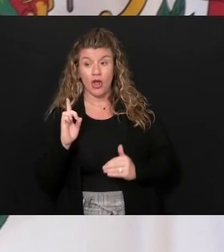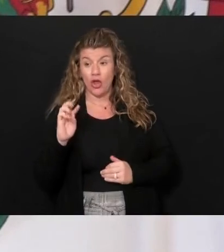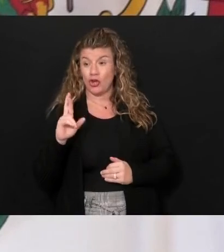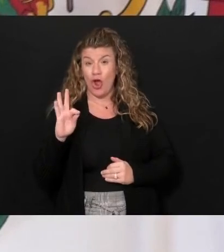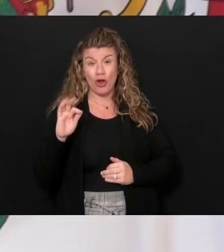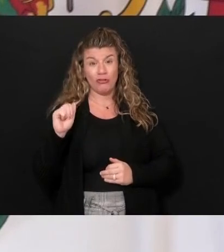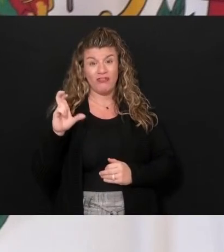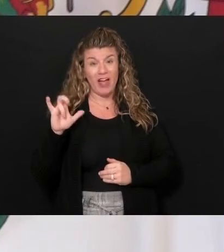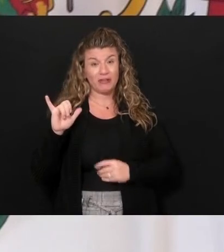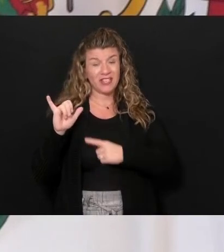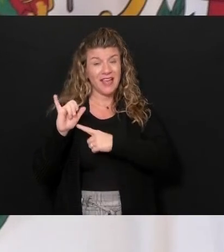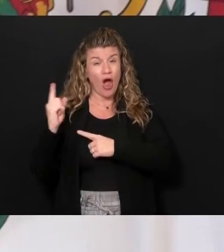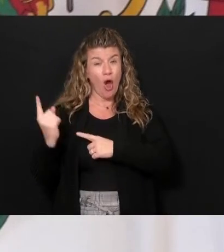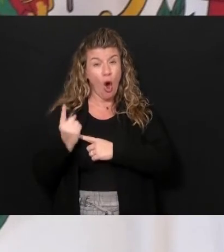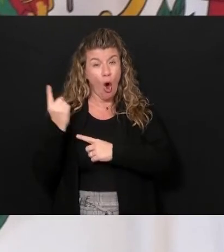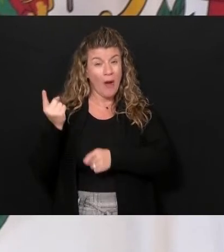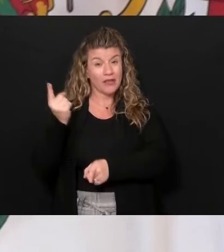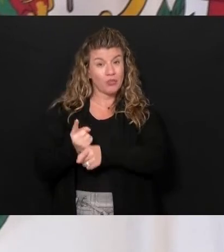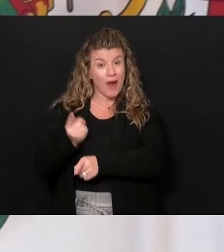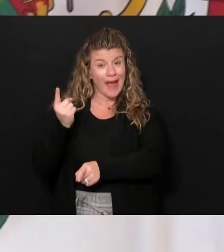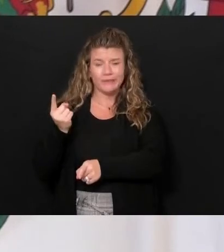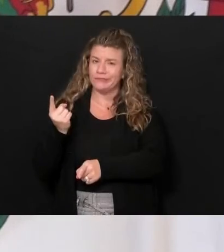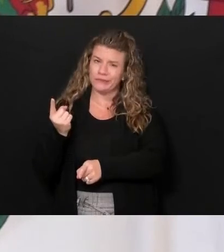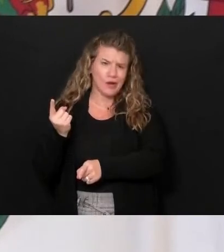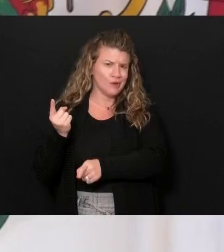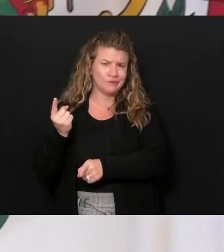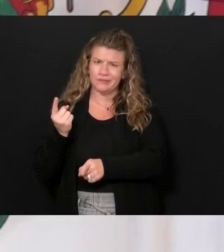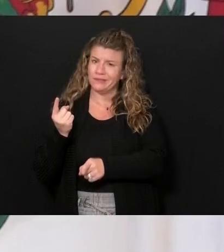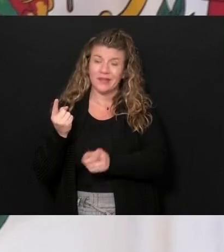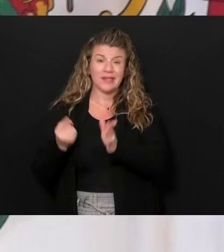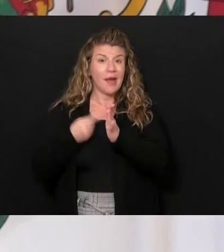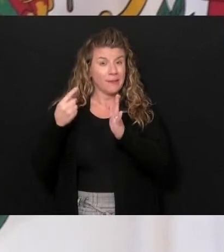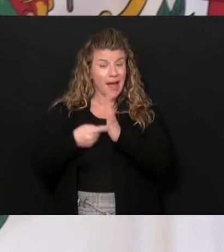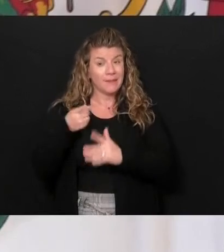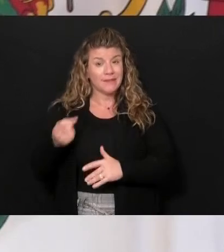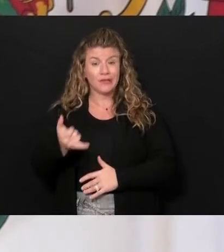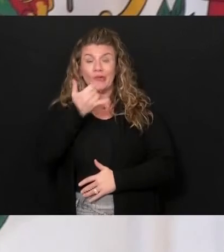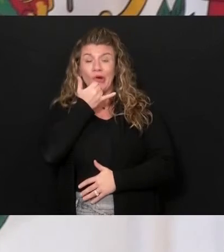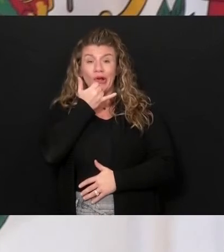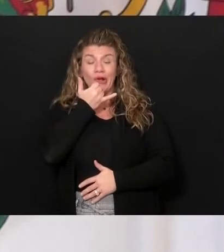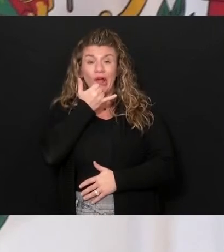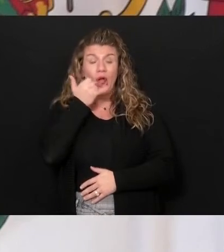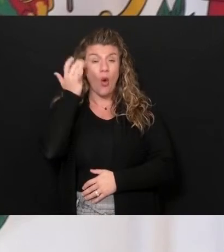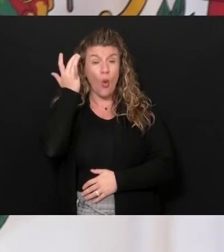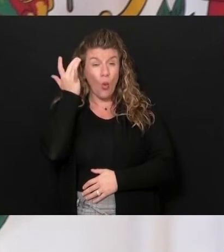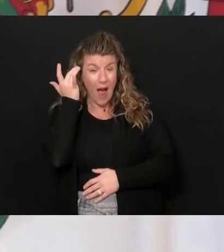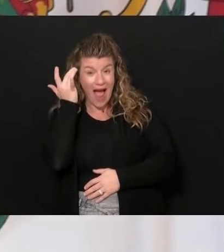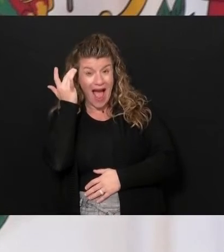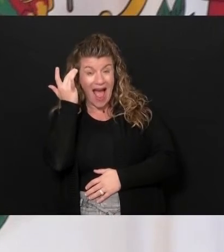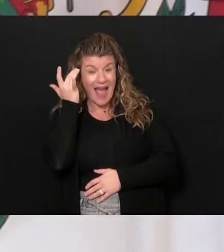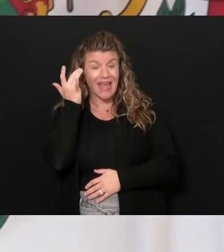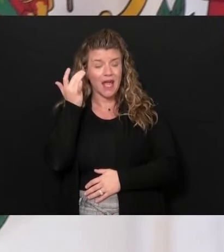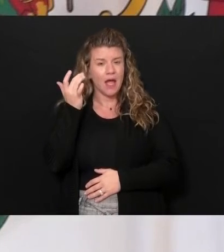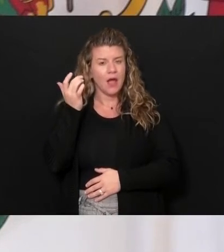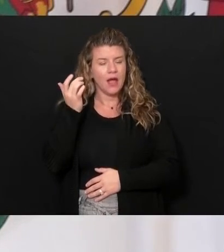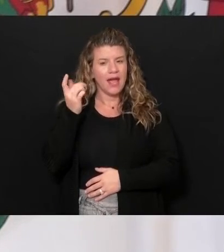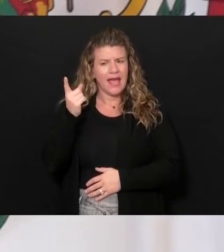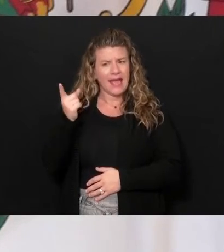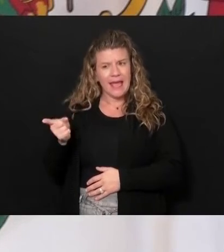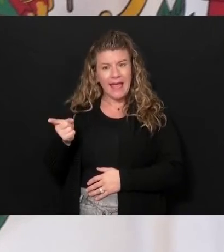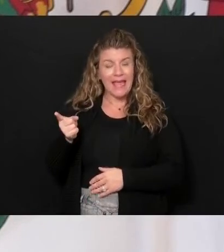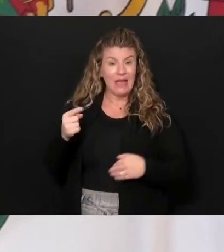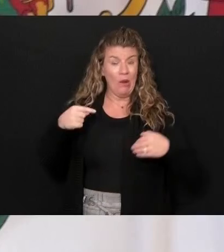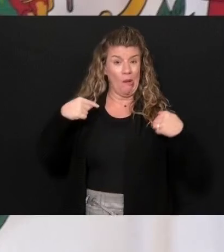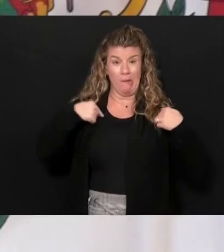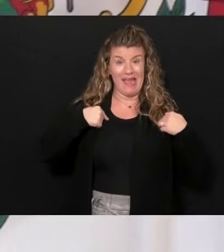too. And the reason Dr. Fauci is wrong is because Dr. Fauci, nor Jim Justice, nor